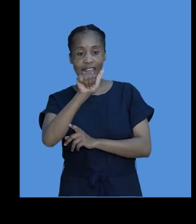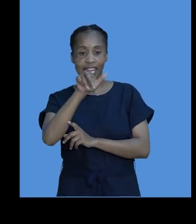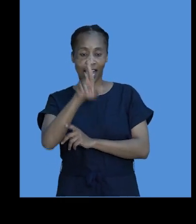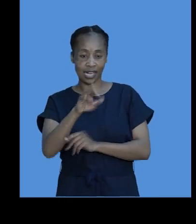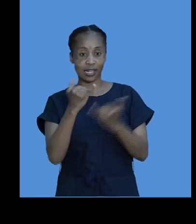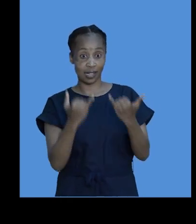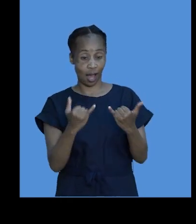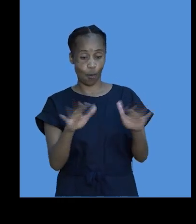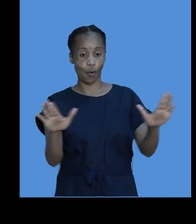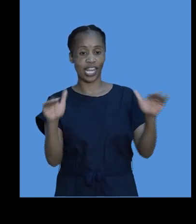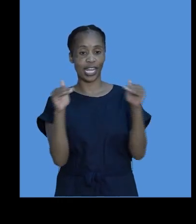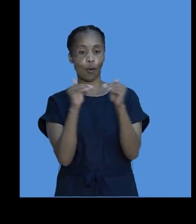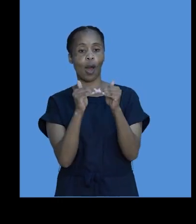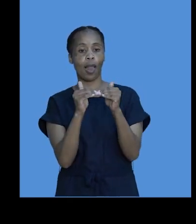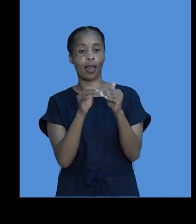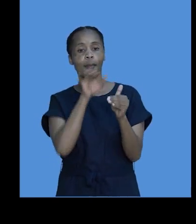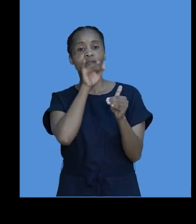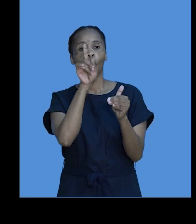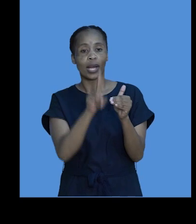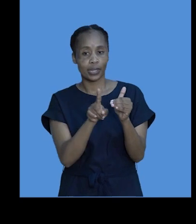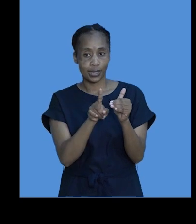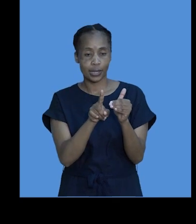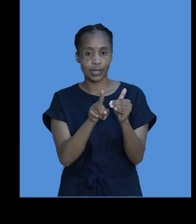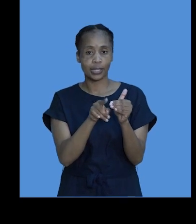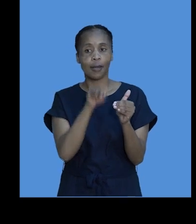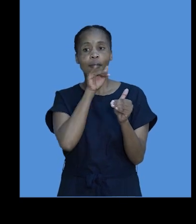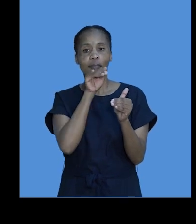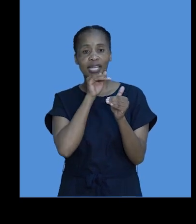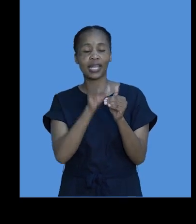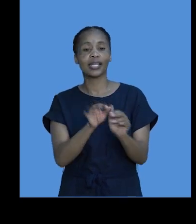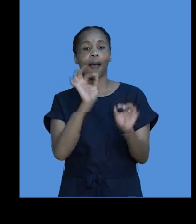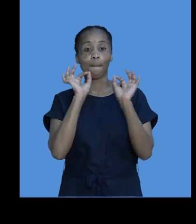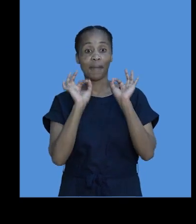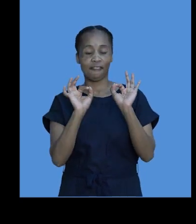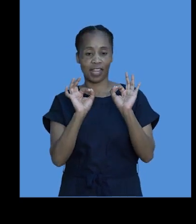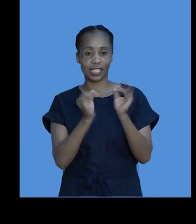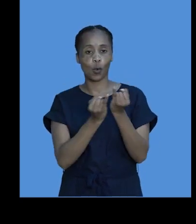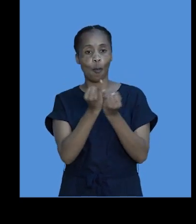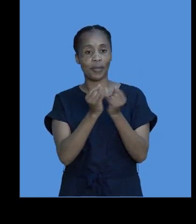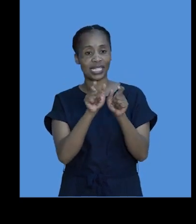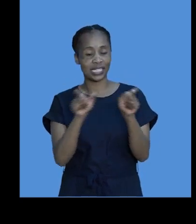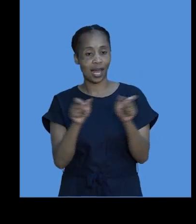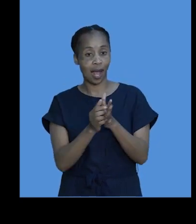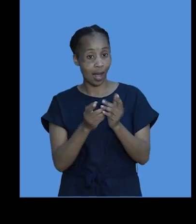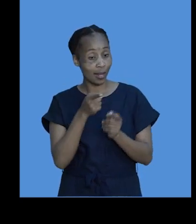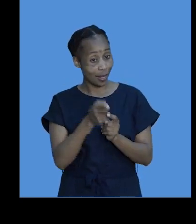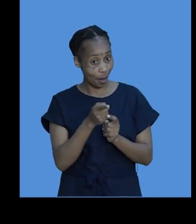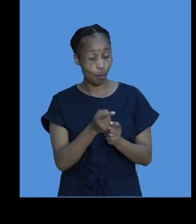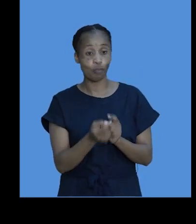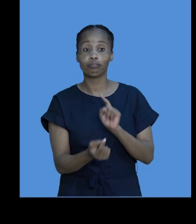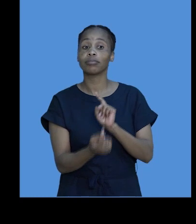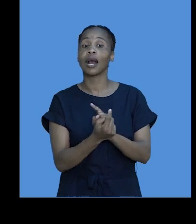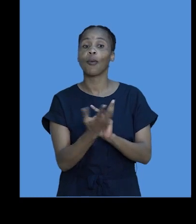girls, our AC and our AR are now equal. So what does it mean? it means now that the perfect